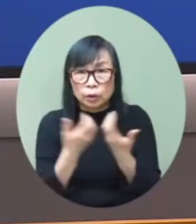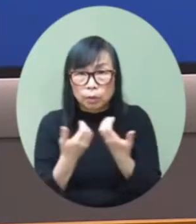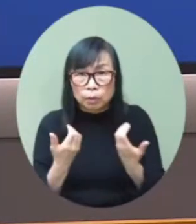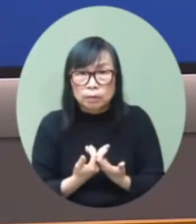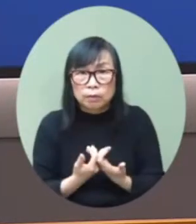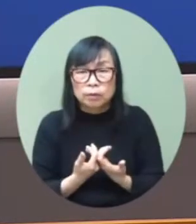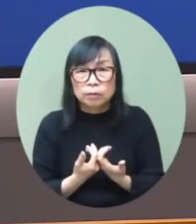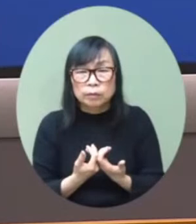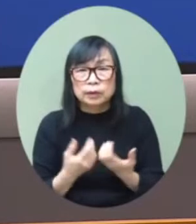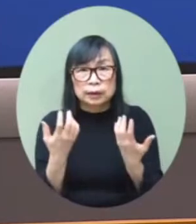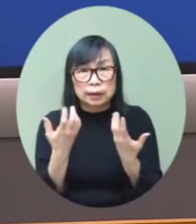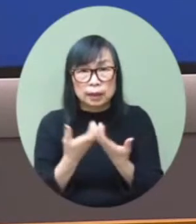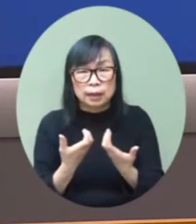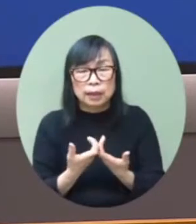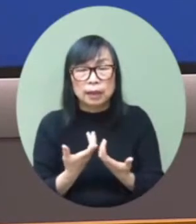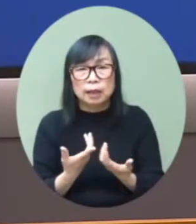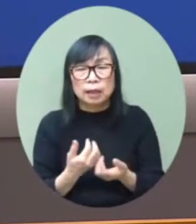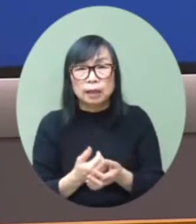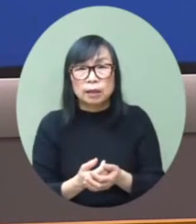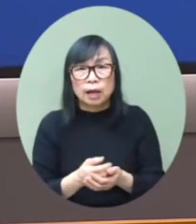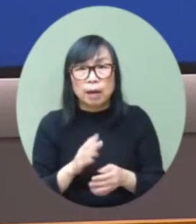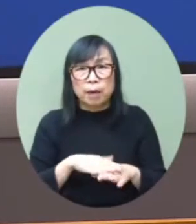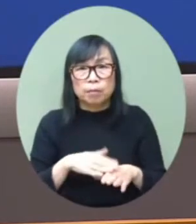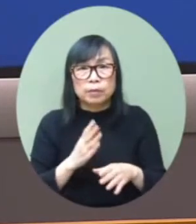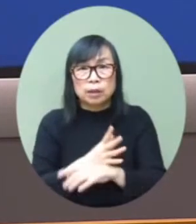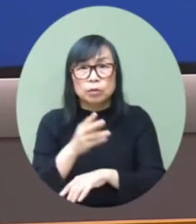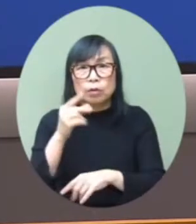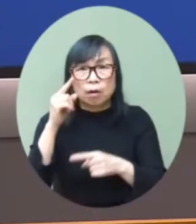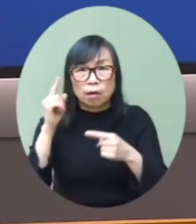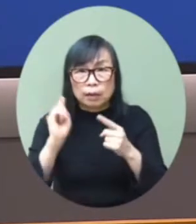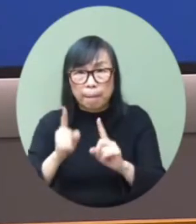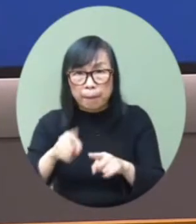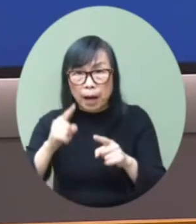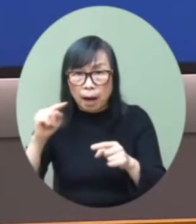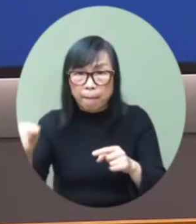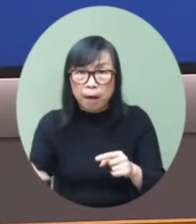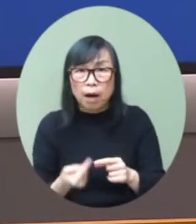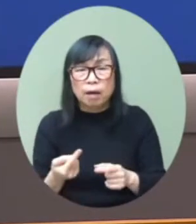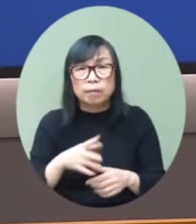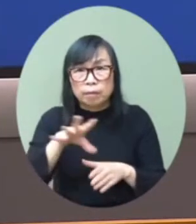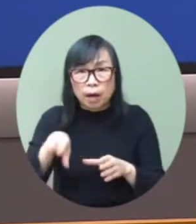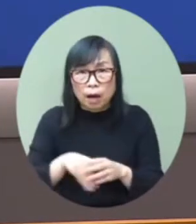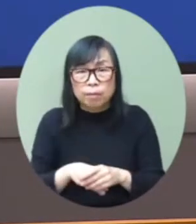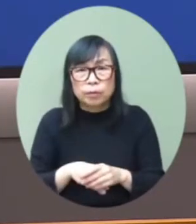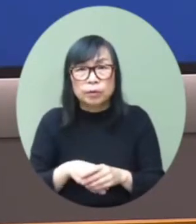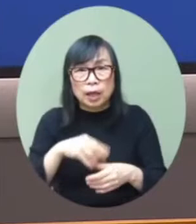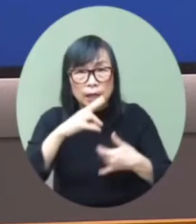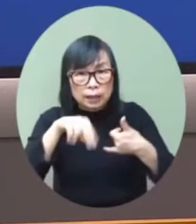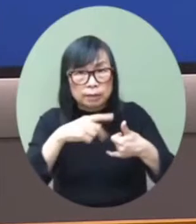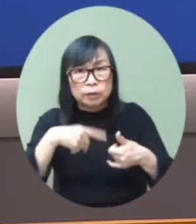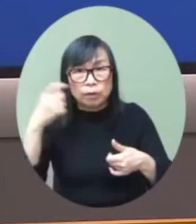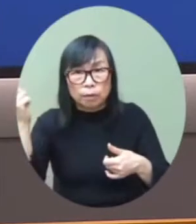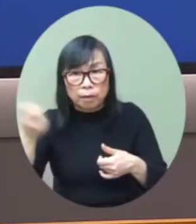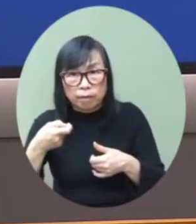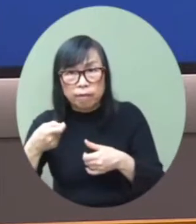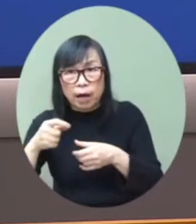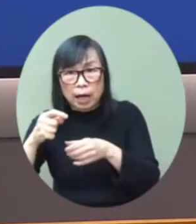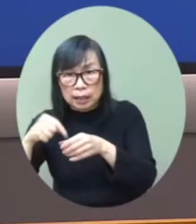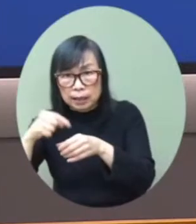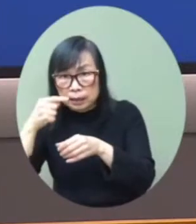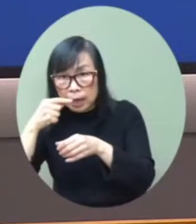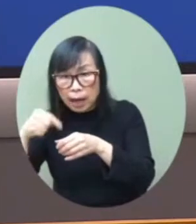into account both the PCR results and the rapid test results. But we all know, I think by now we all